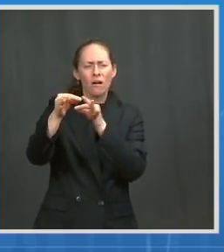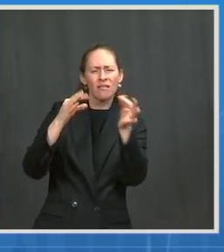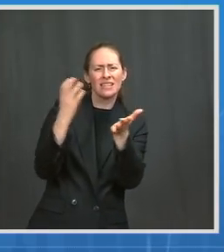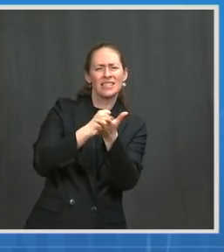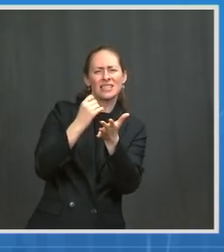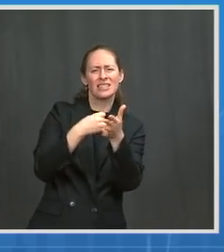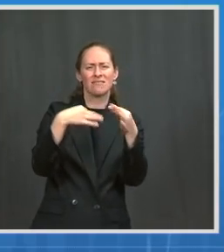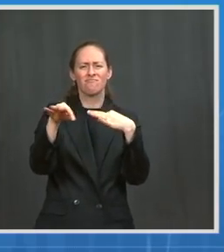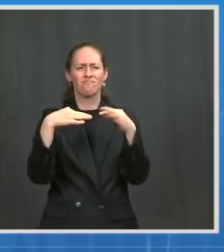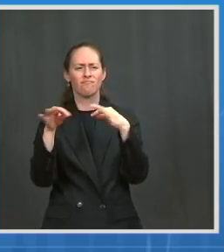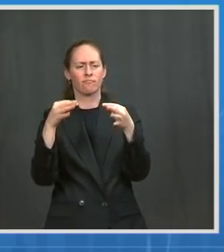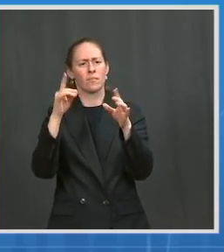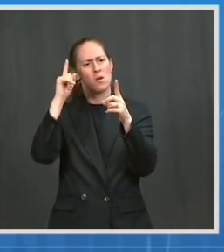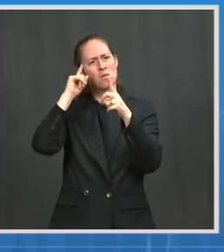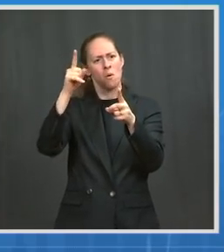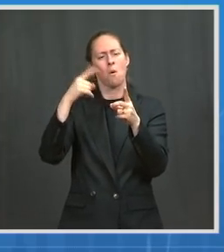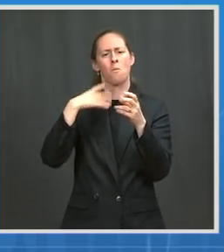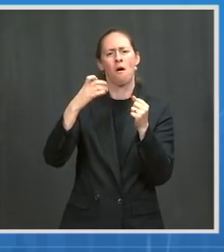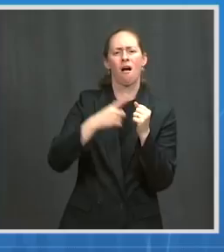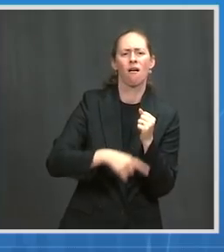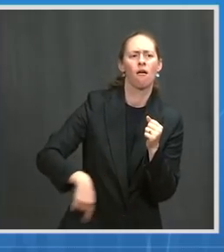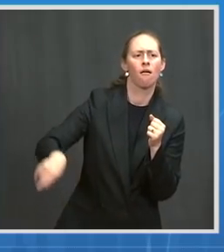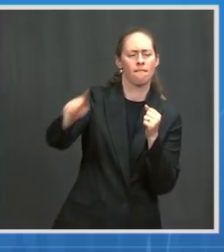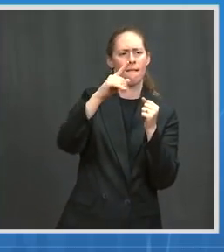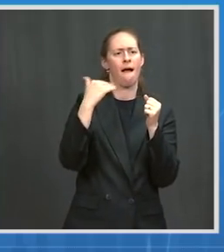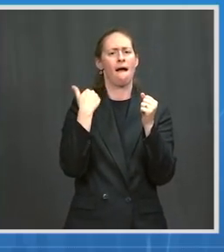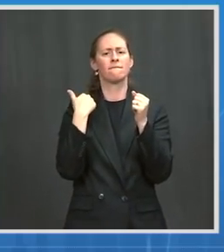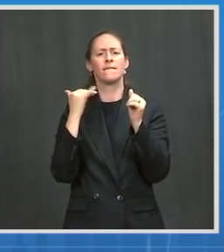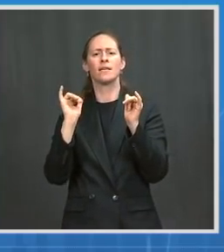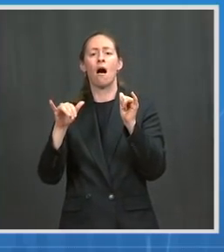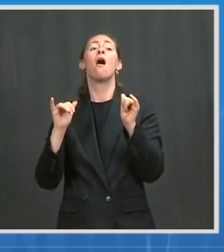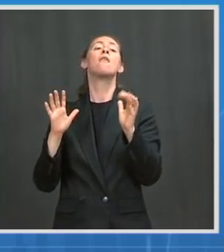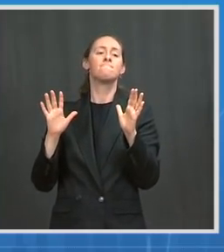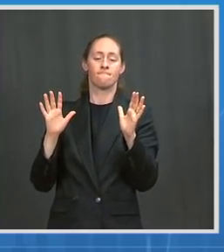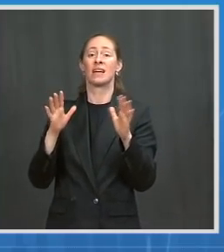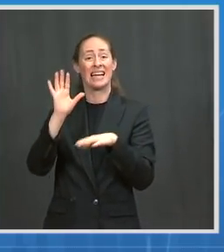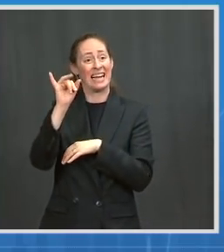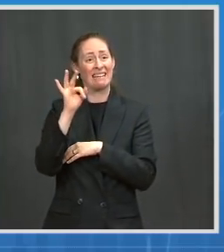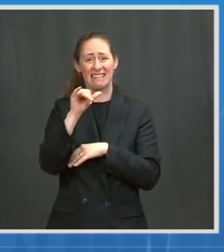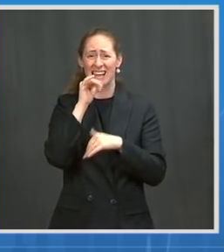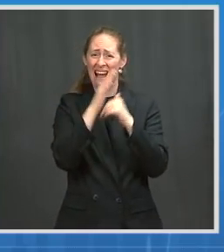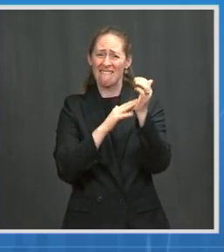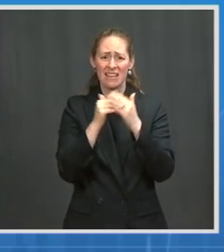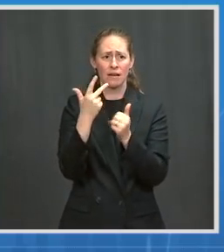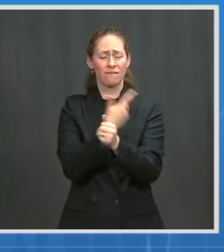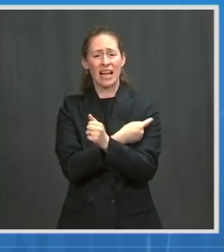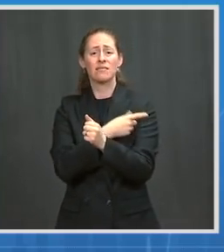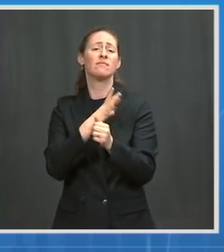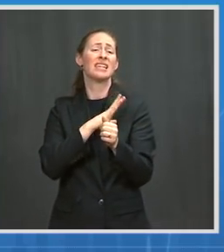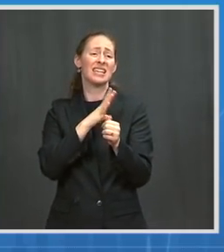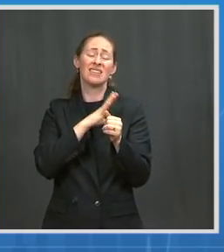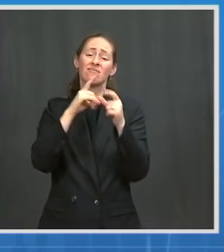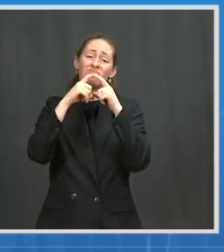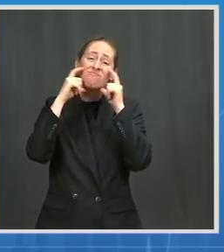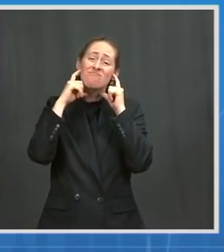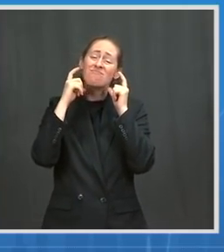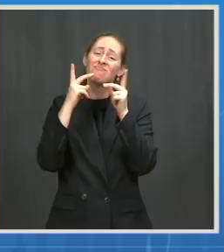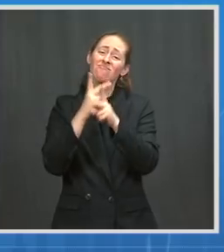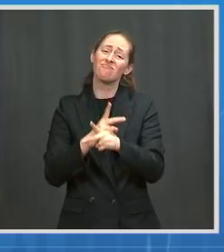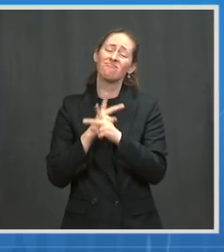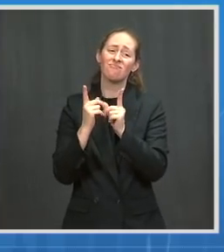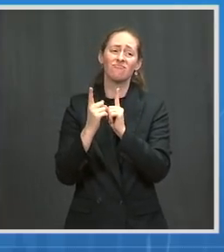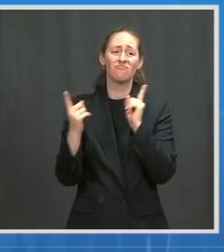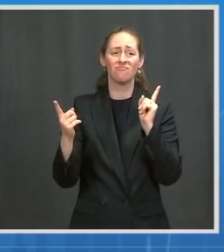that they're working towards the mitigation strategies that they know work. Dr. Murphy, anything to add there? Yeah, I completely agree